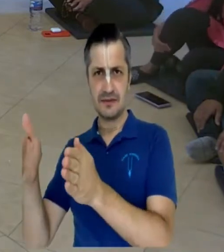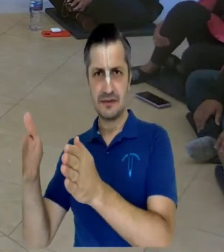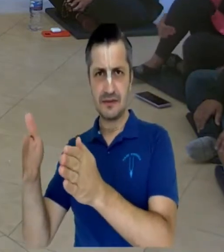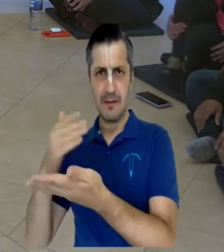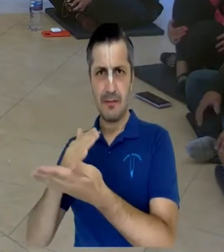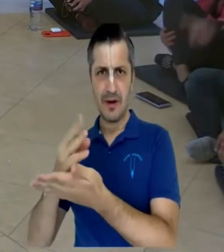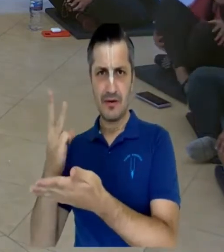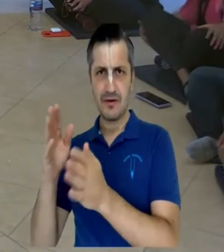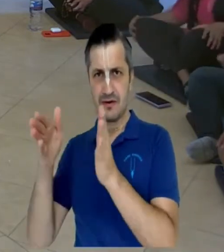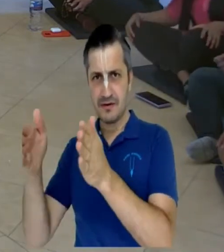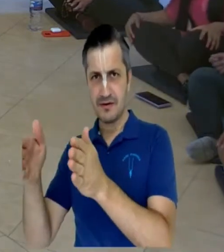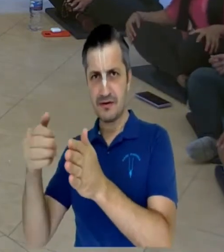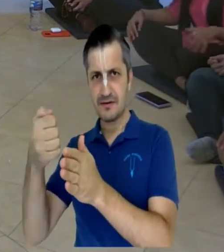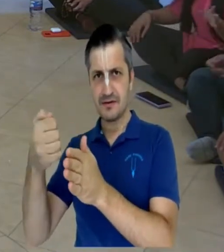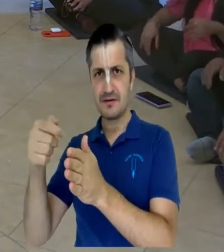known as